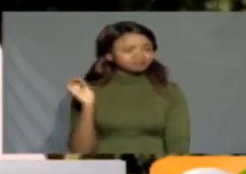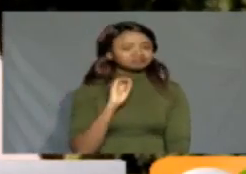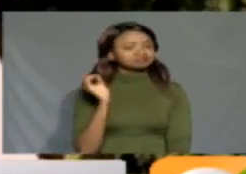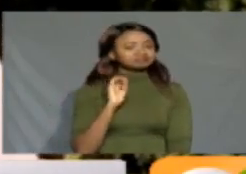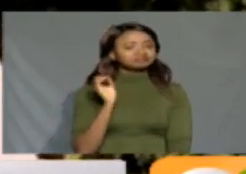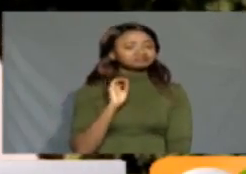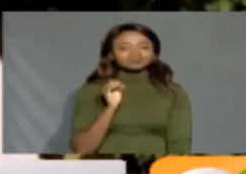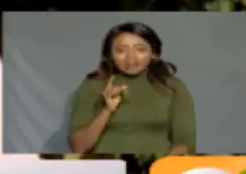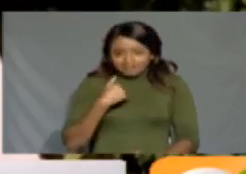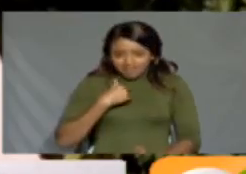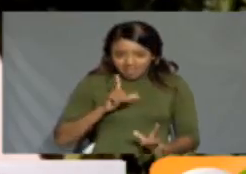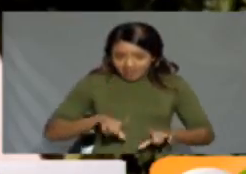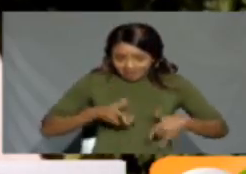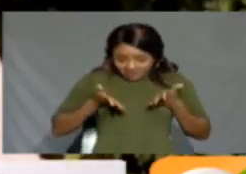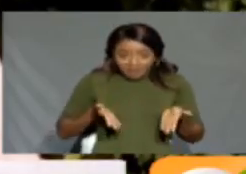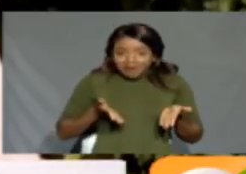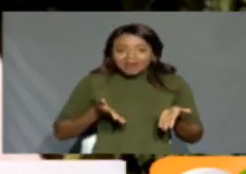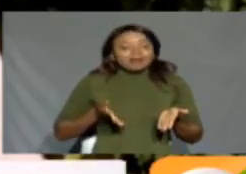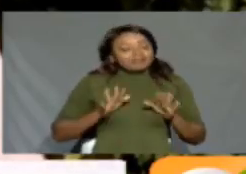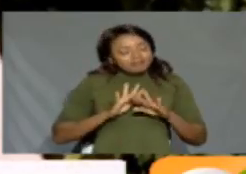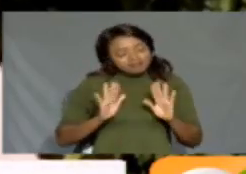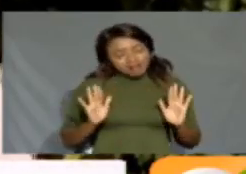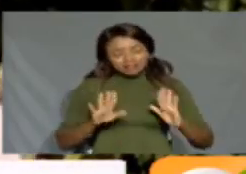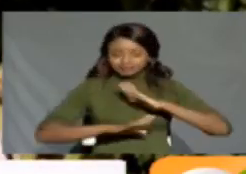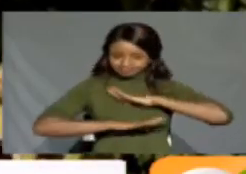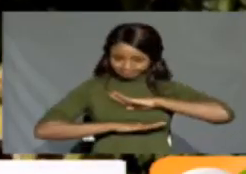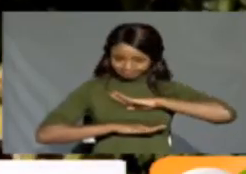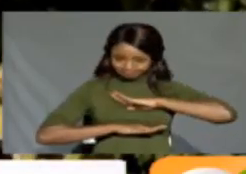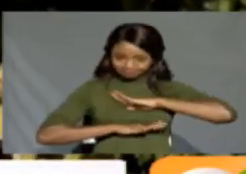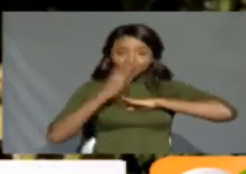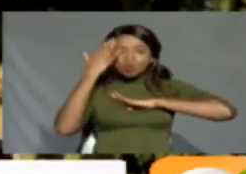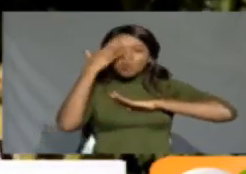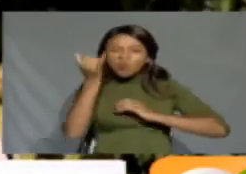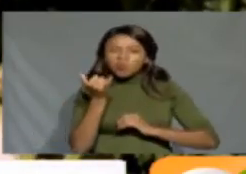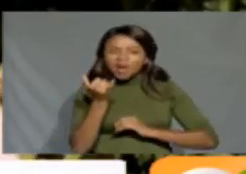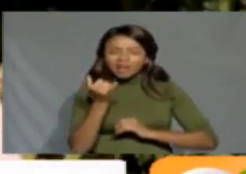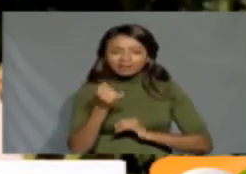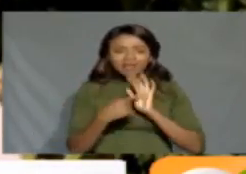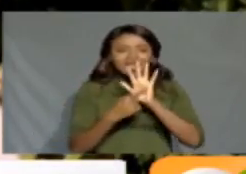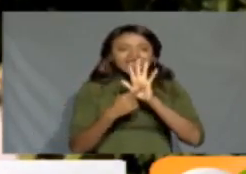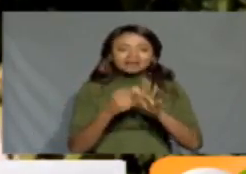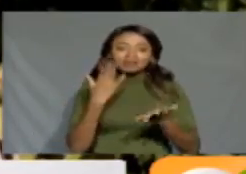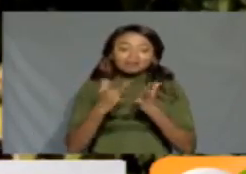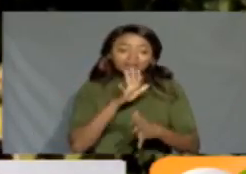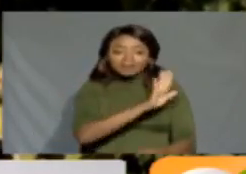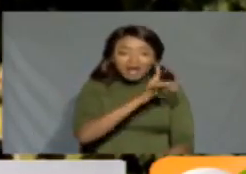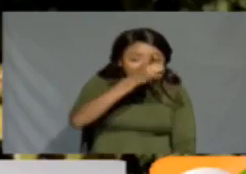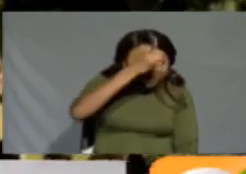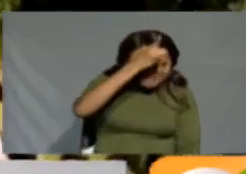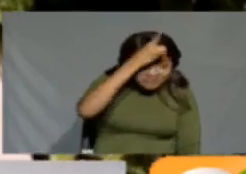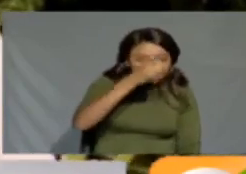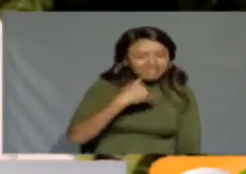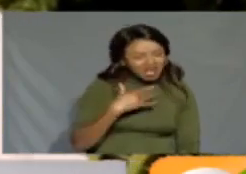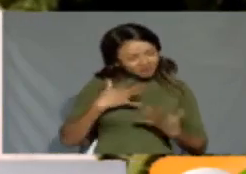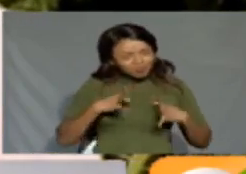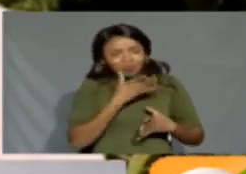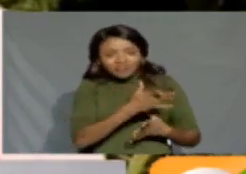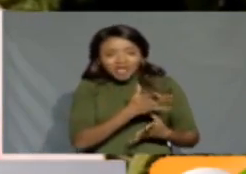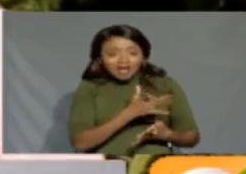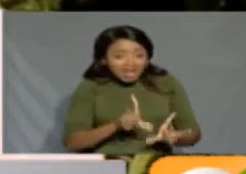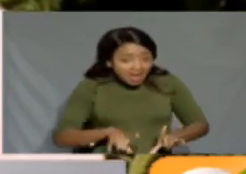nyingine. Mahali ulipo utahesabiwa pale. Ni kwa sababu kwamba hata na sehemu zako kule nyumbani mahali umetoka, kuna watu ambao